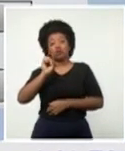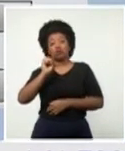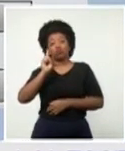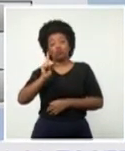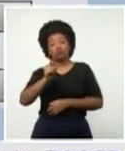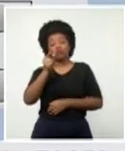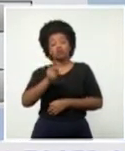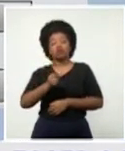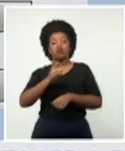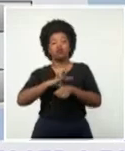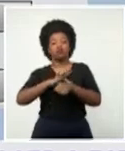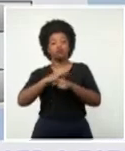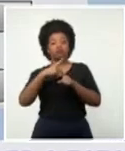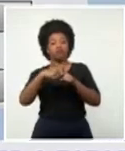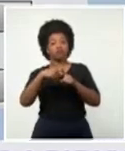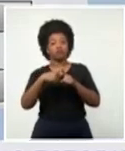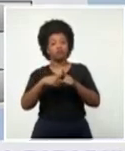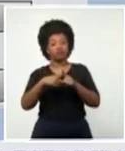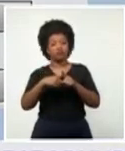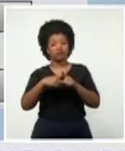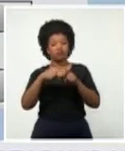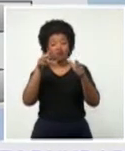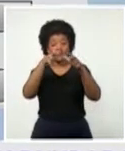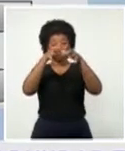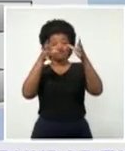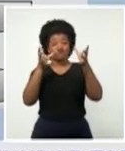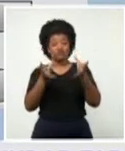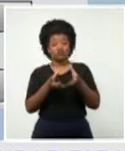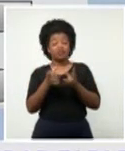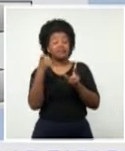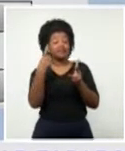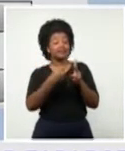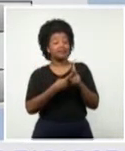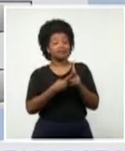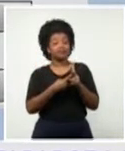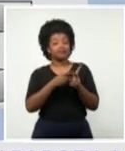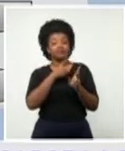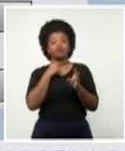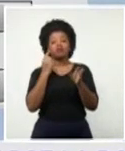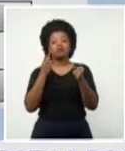137,591 cases were diagnosed in the world, and